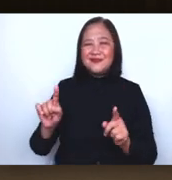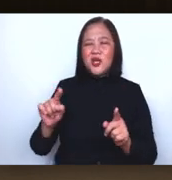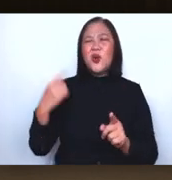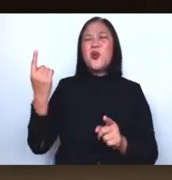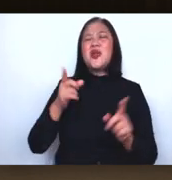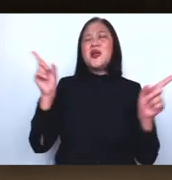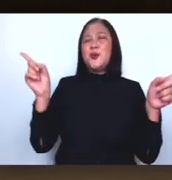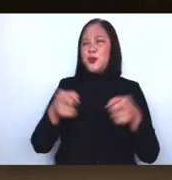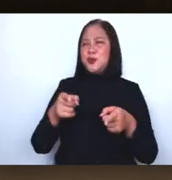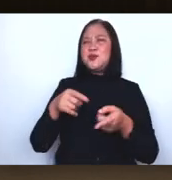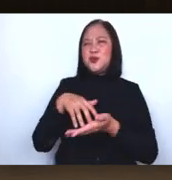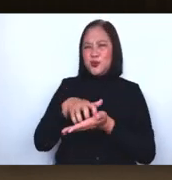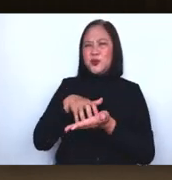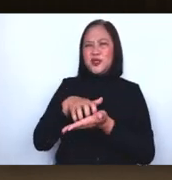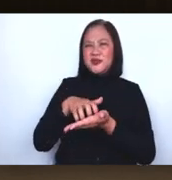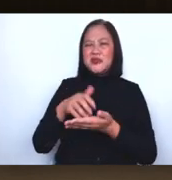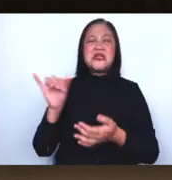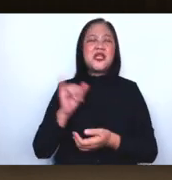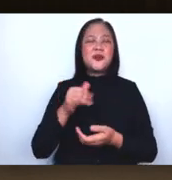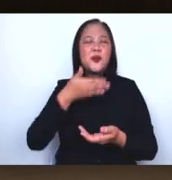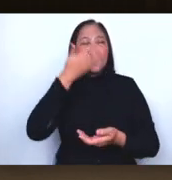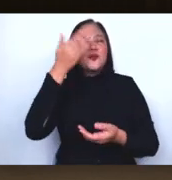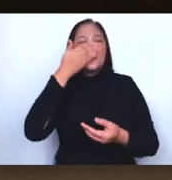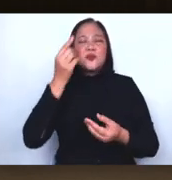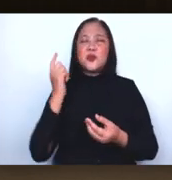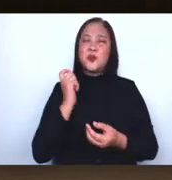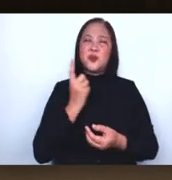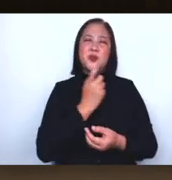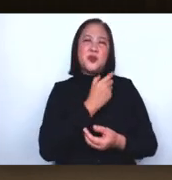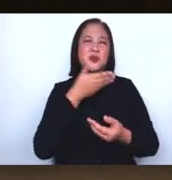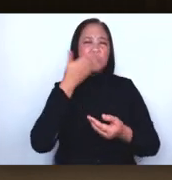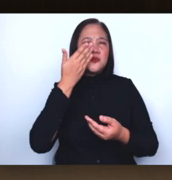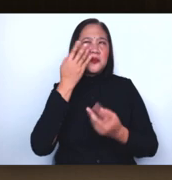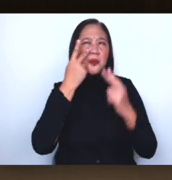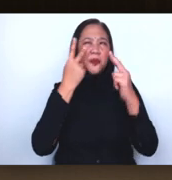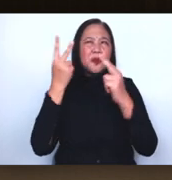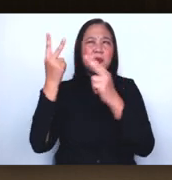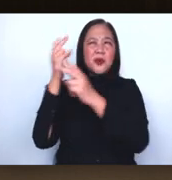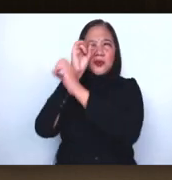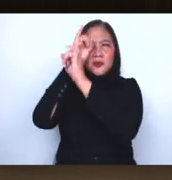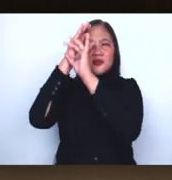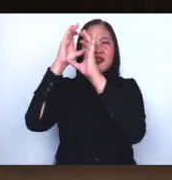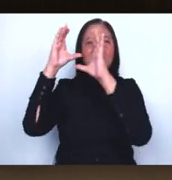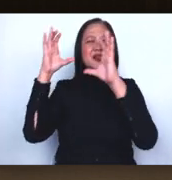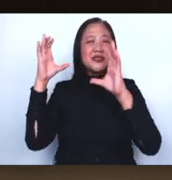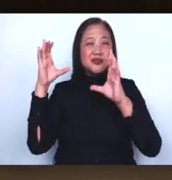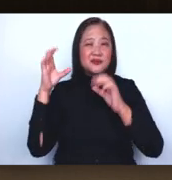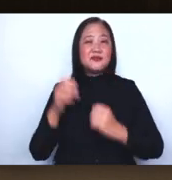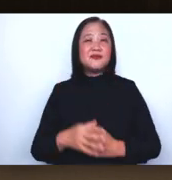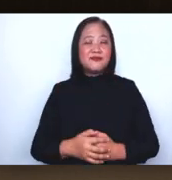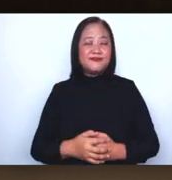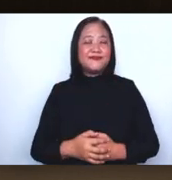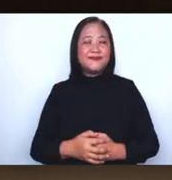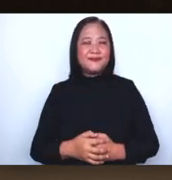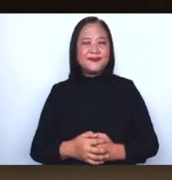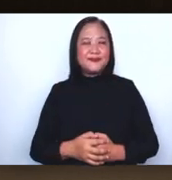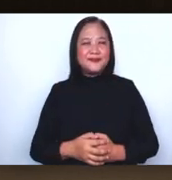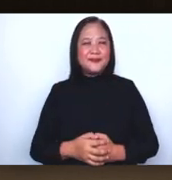But it was a passing weakness. Like the whiff of a perfume, it brought back memories.